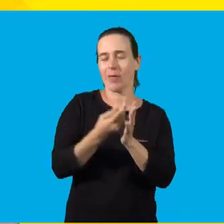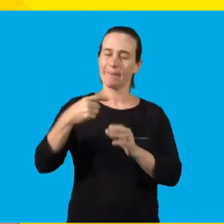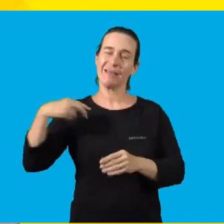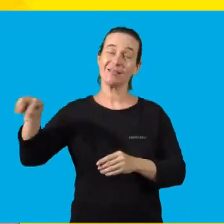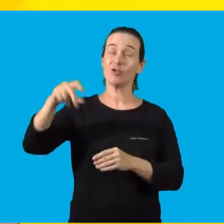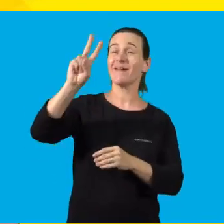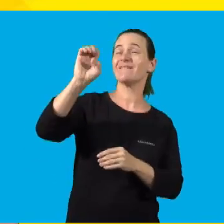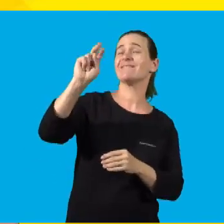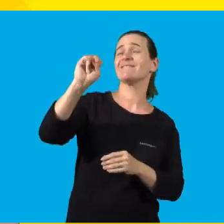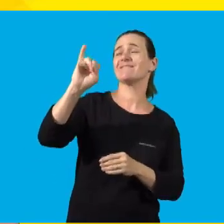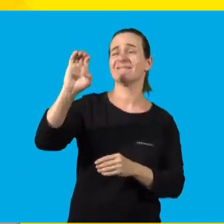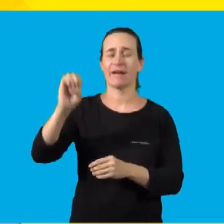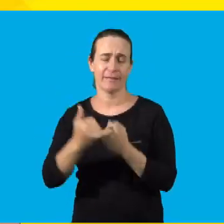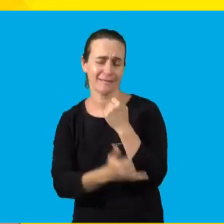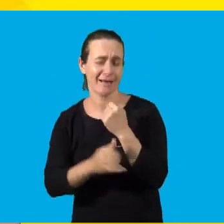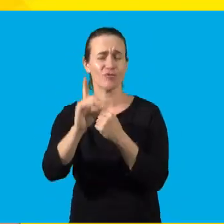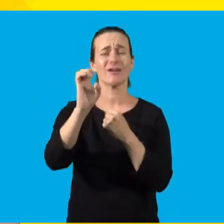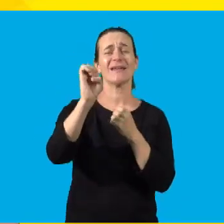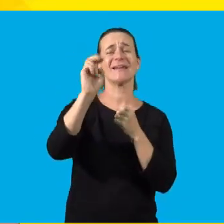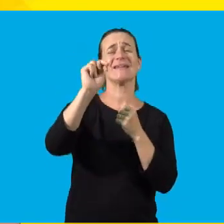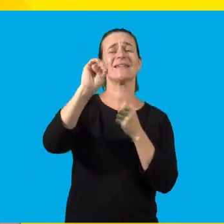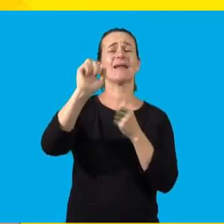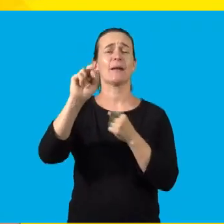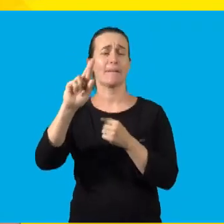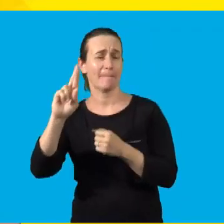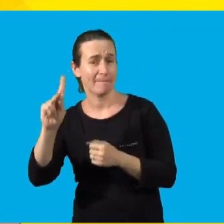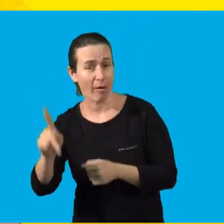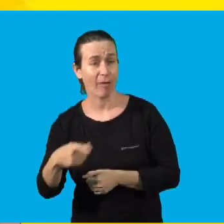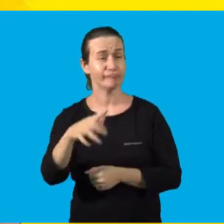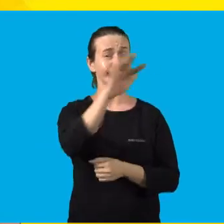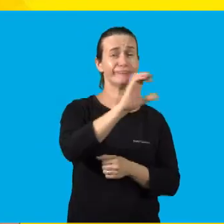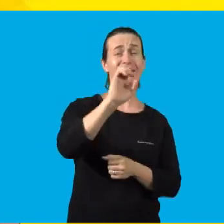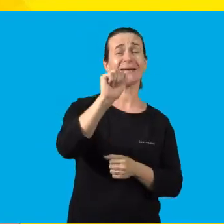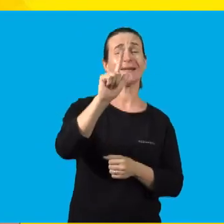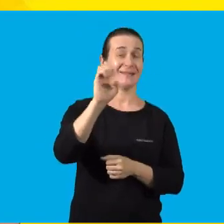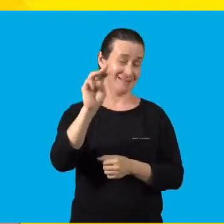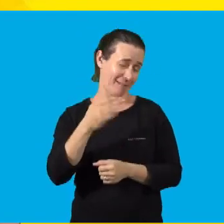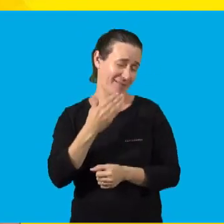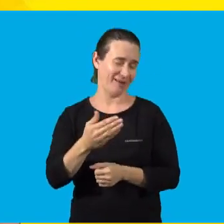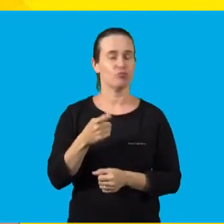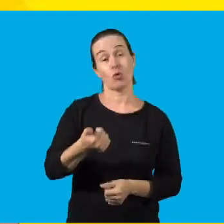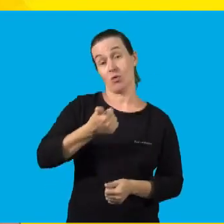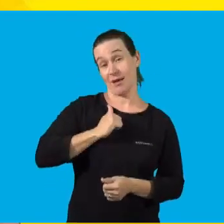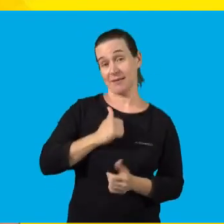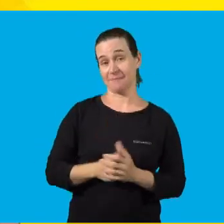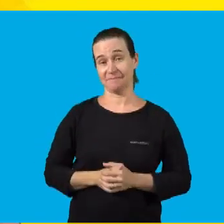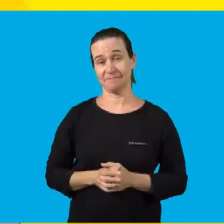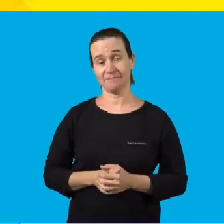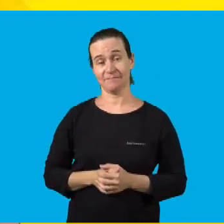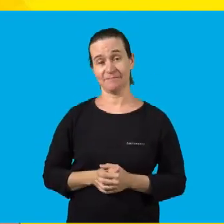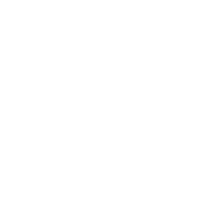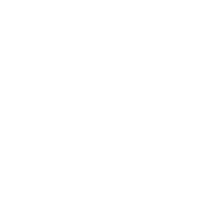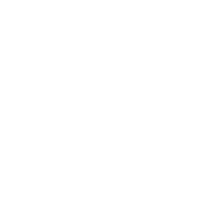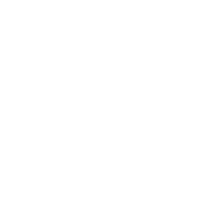going on this journey to Venice, Denmark, and Salem with me, and good luck with your final examinations.